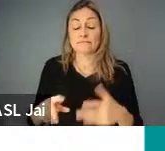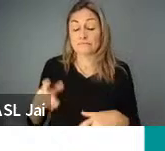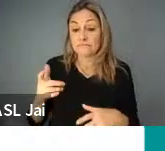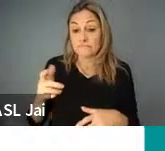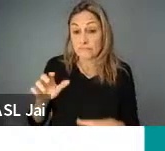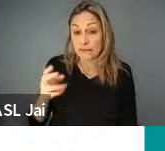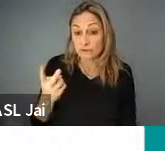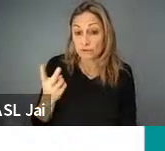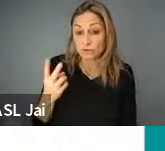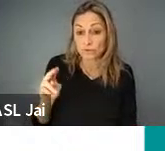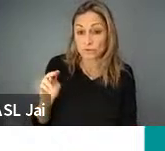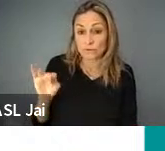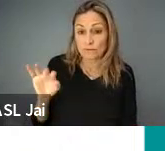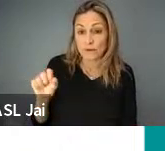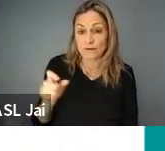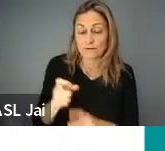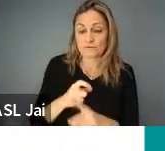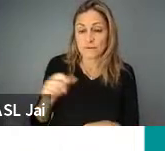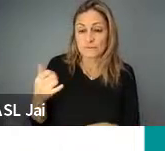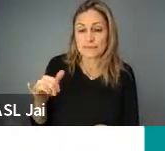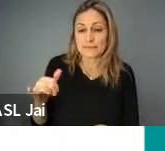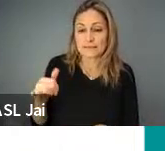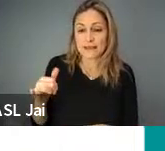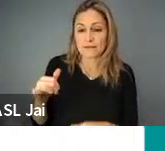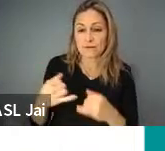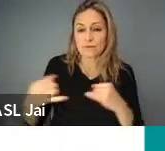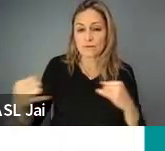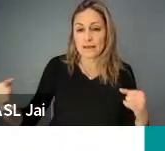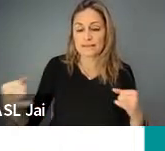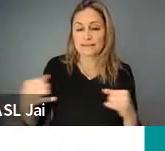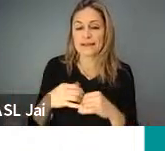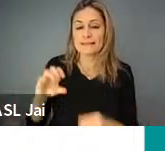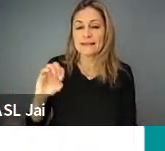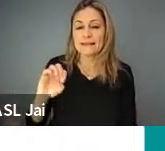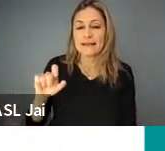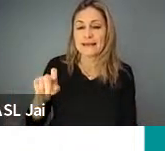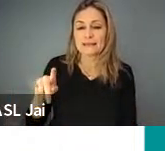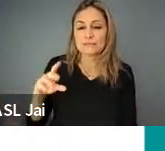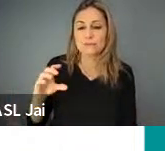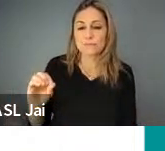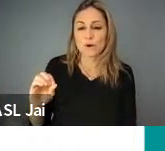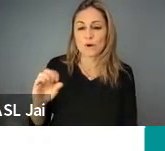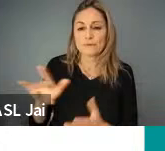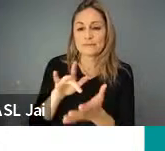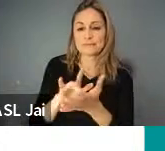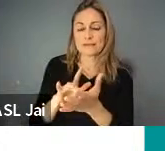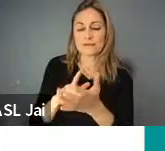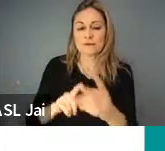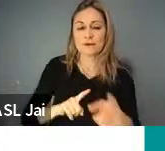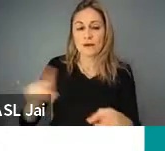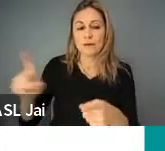from the Yellow Line's current terminus at the Expo Center up to Evergreen Boulevard in